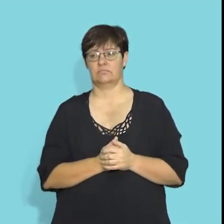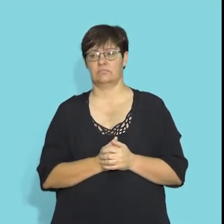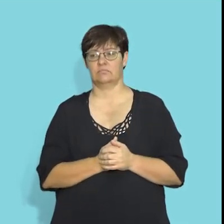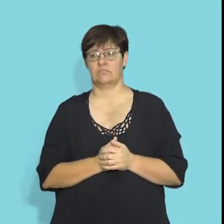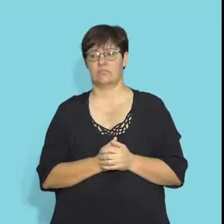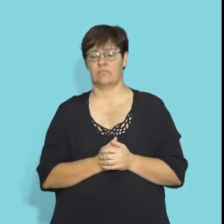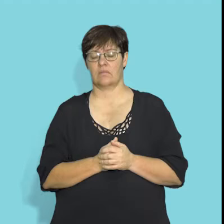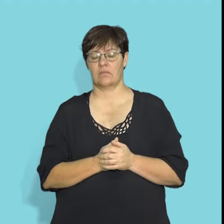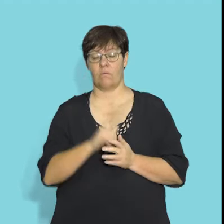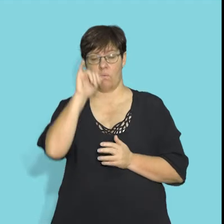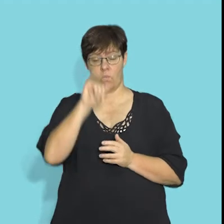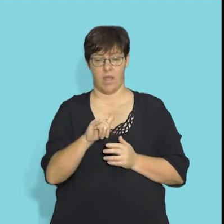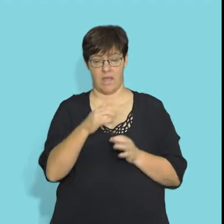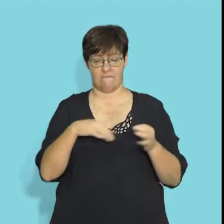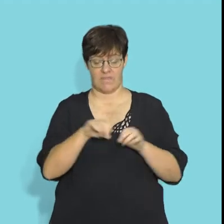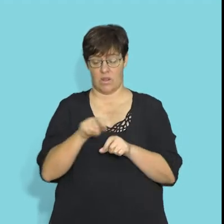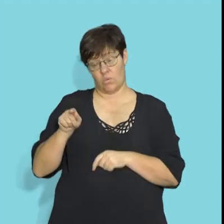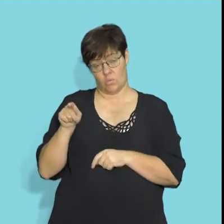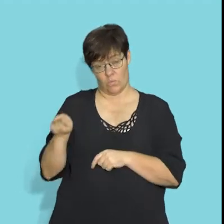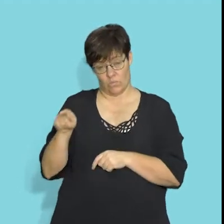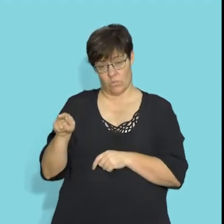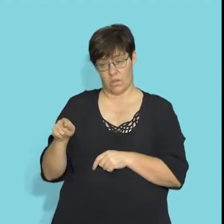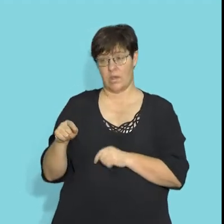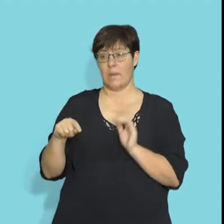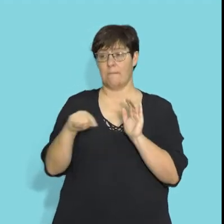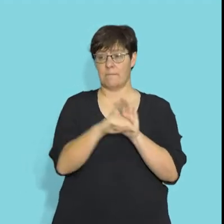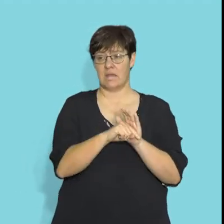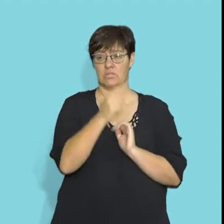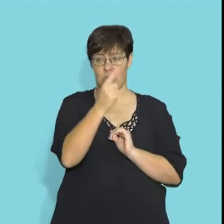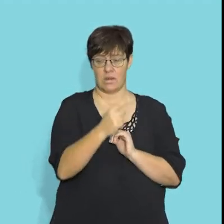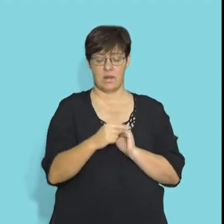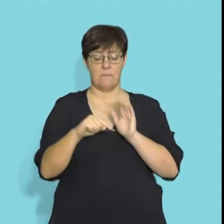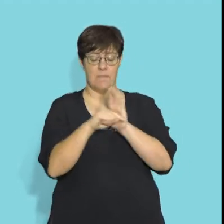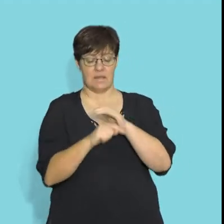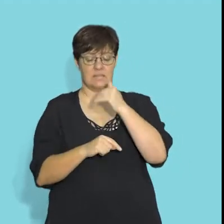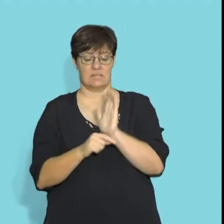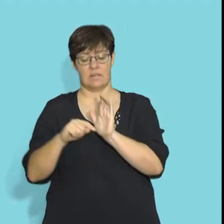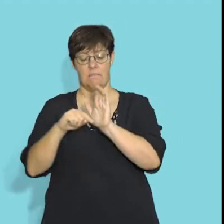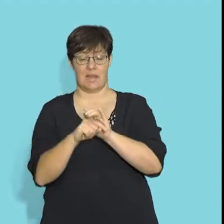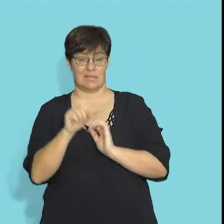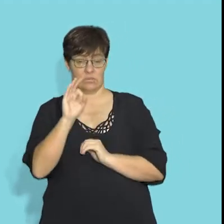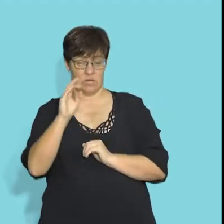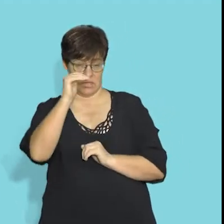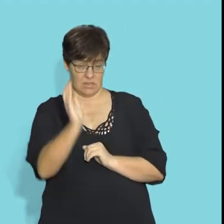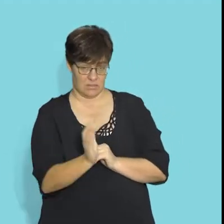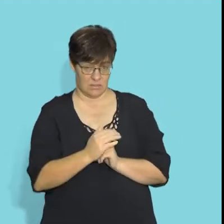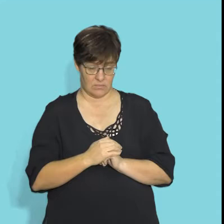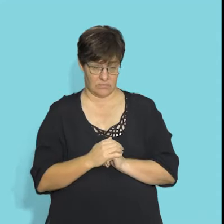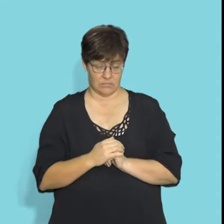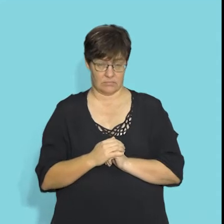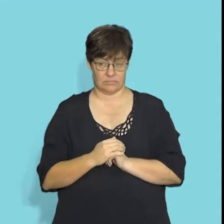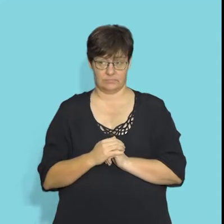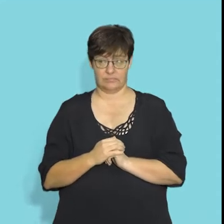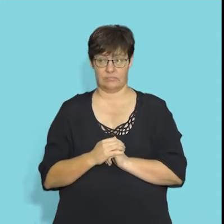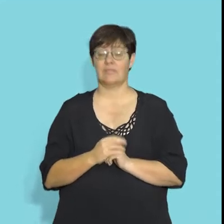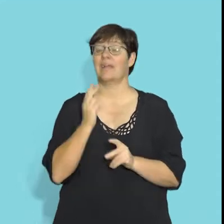y value of the second point minus the y value of the first point. So it's going to be minus 1 minus